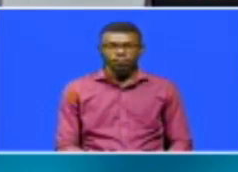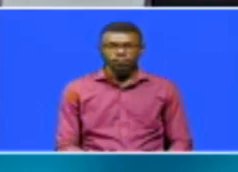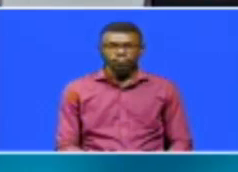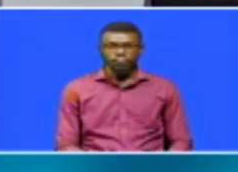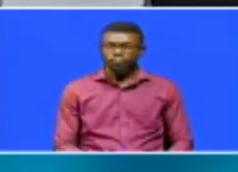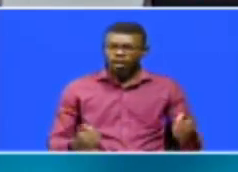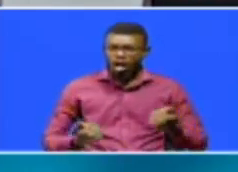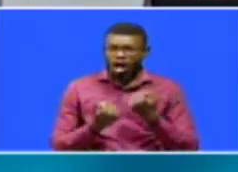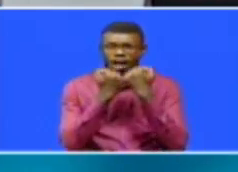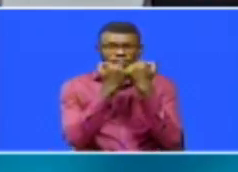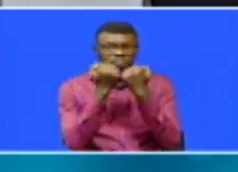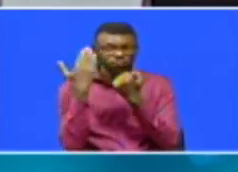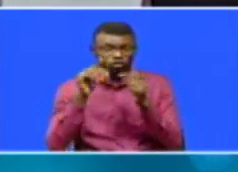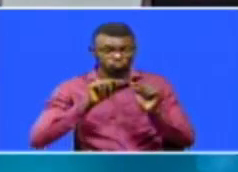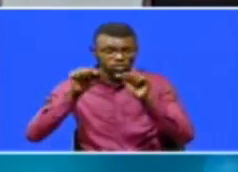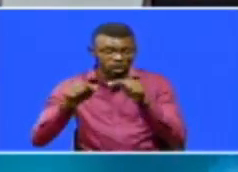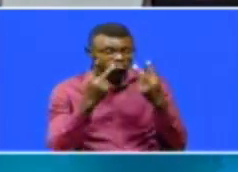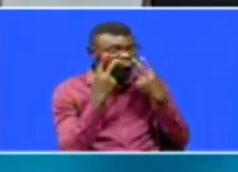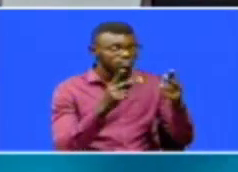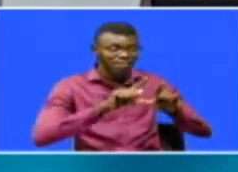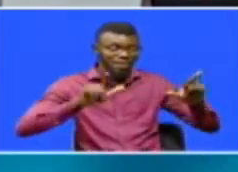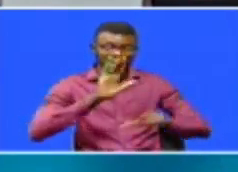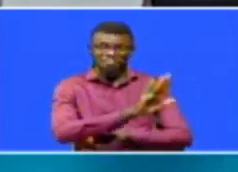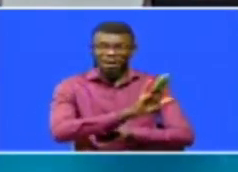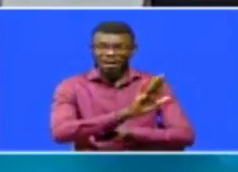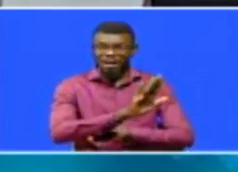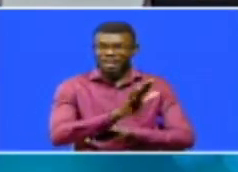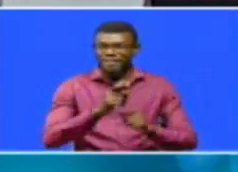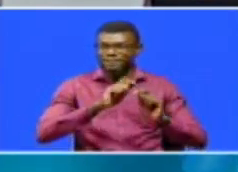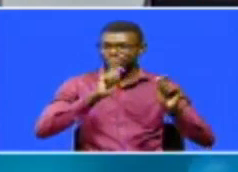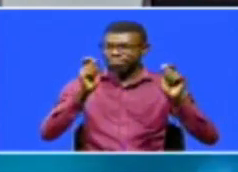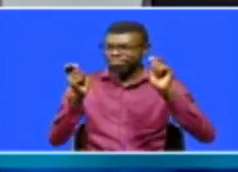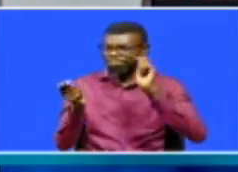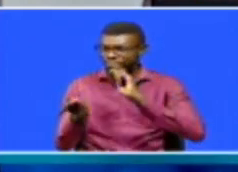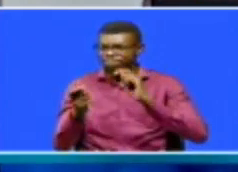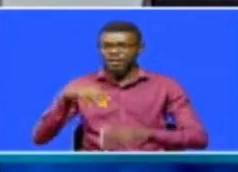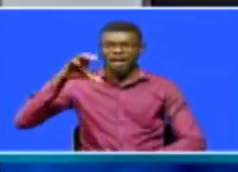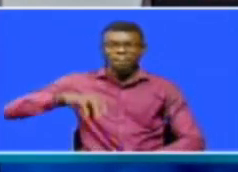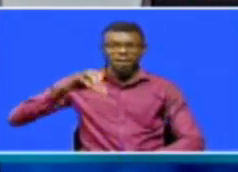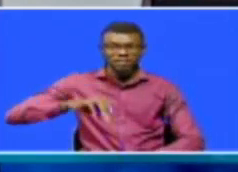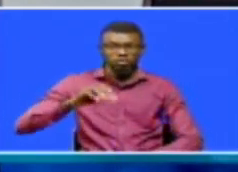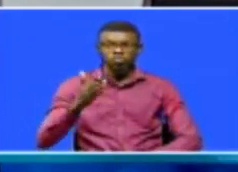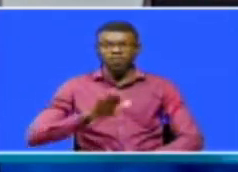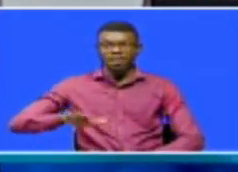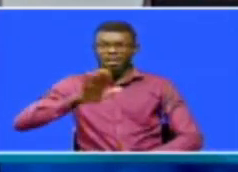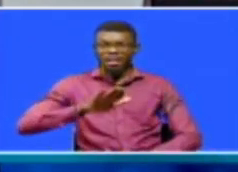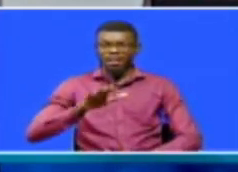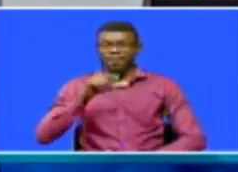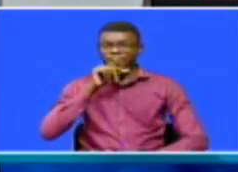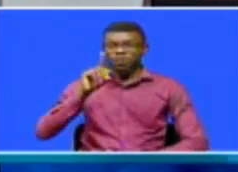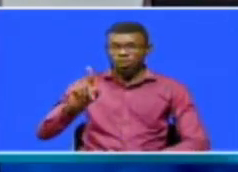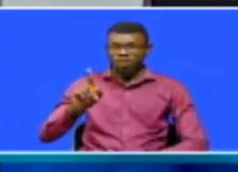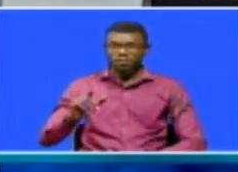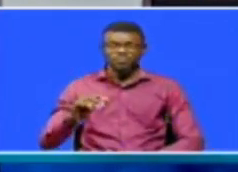One morning to find land that you own converted into a public service vehicle terminus. That is a story of Mzee Lawrence Miner from